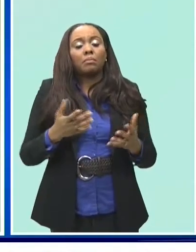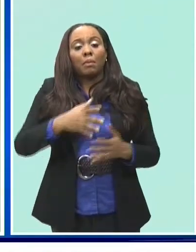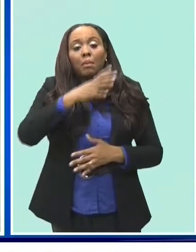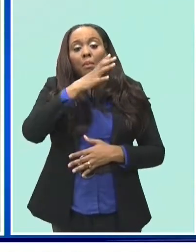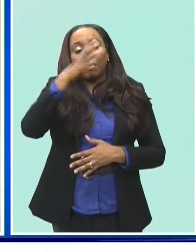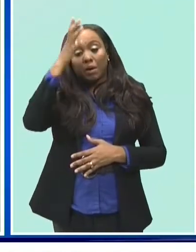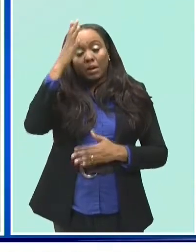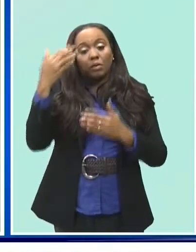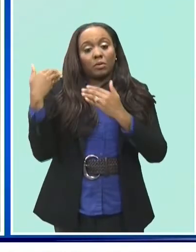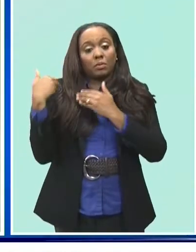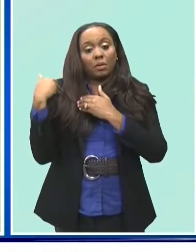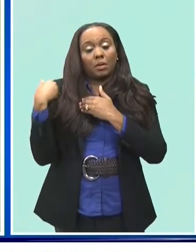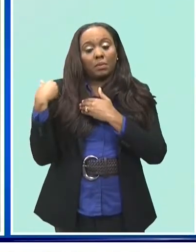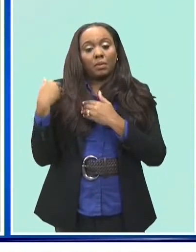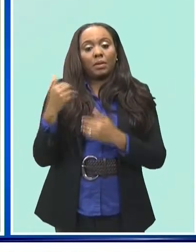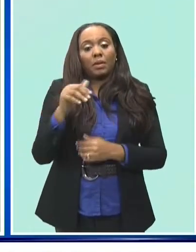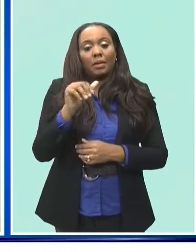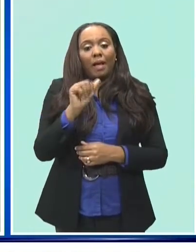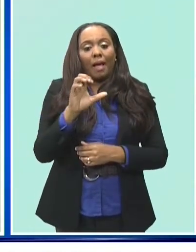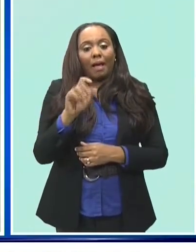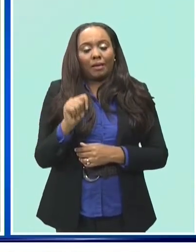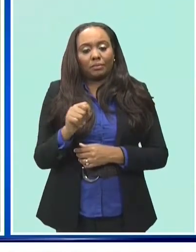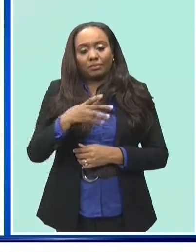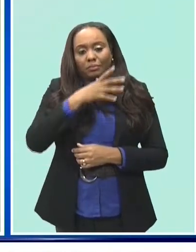Parental Responsibility Act.